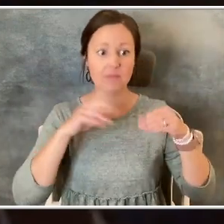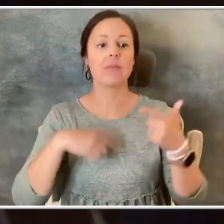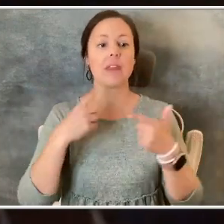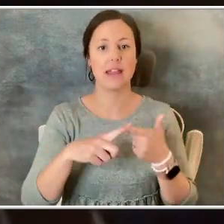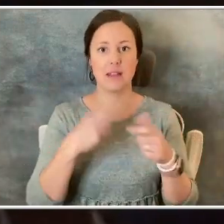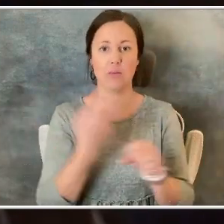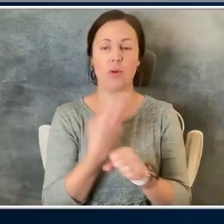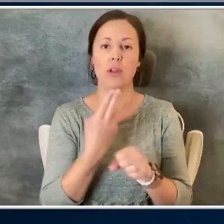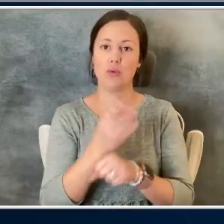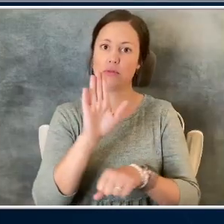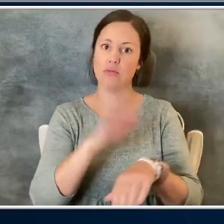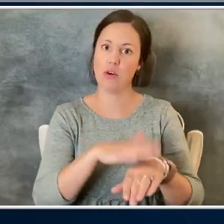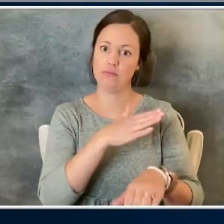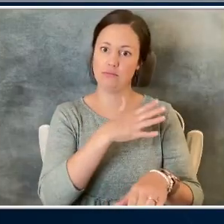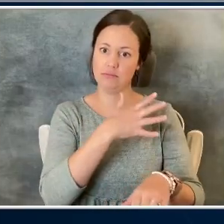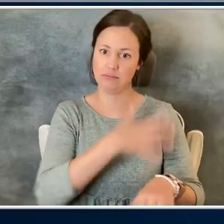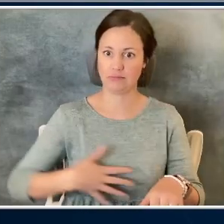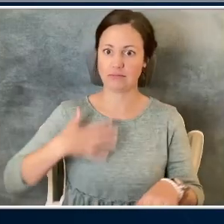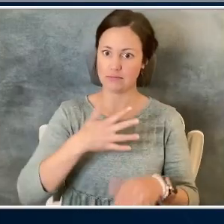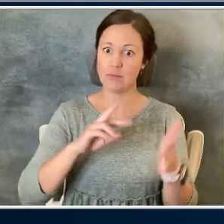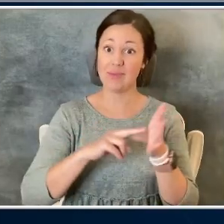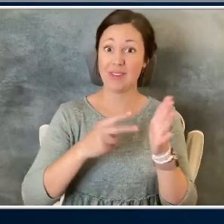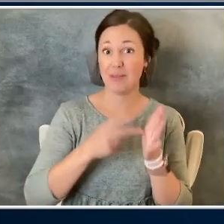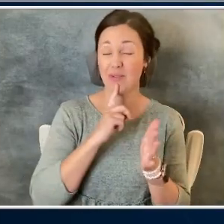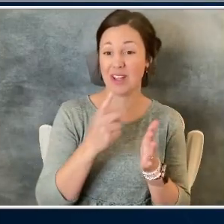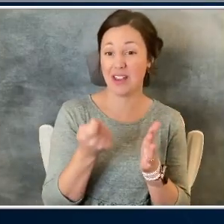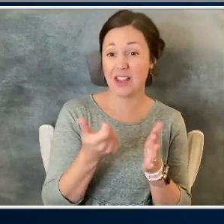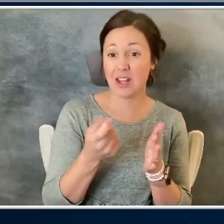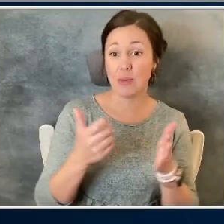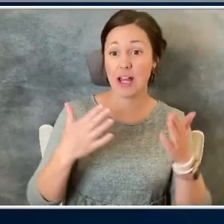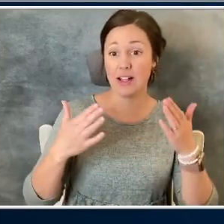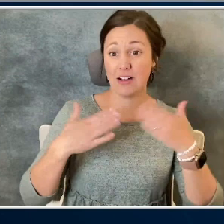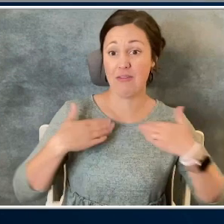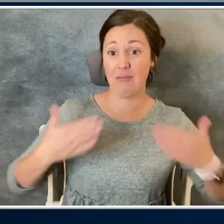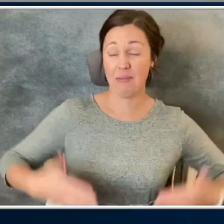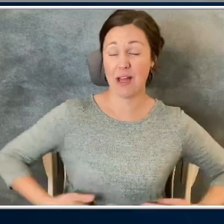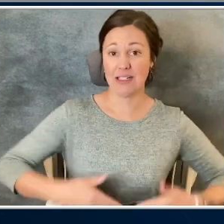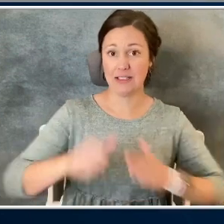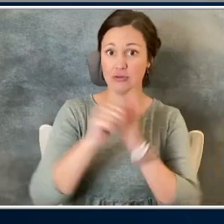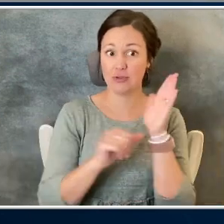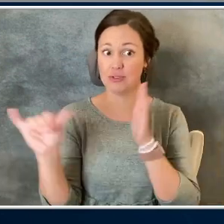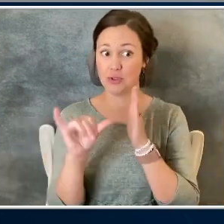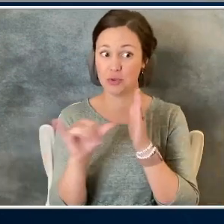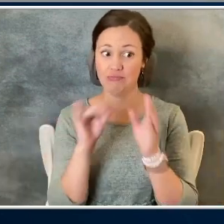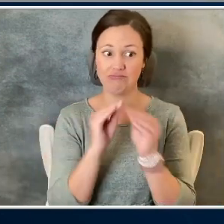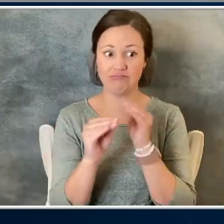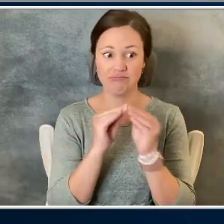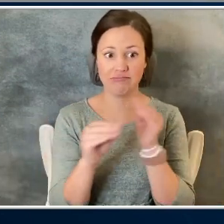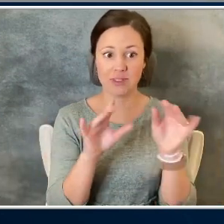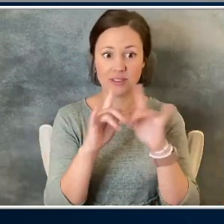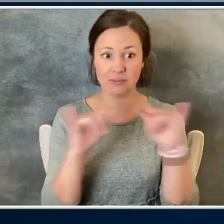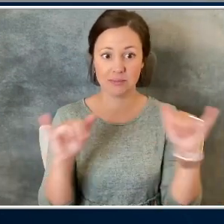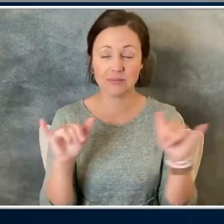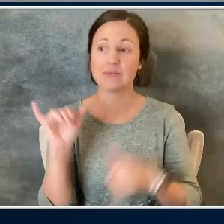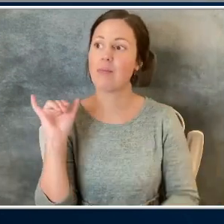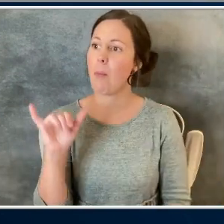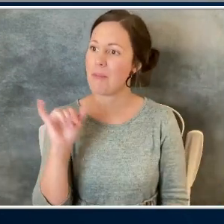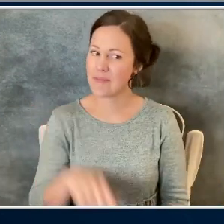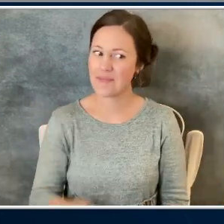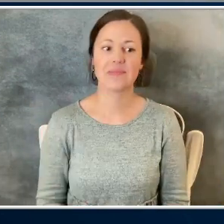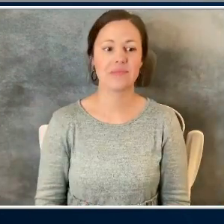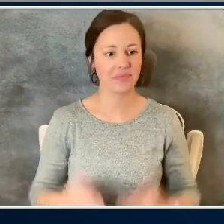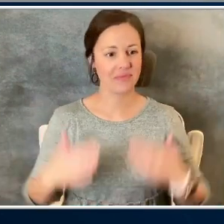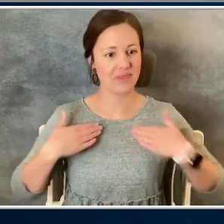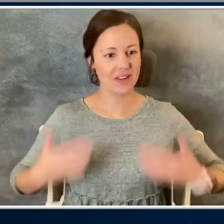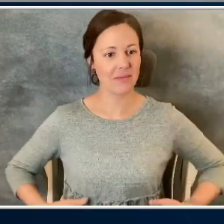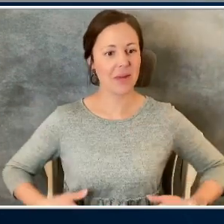So she gets a little bit of body contouring at the same time. All right, a little body contouring. But now